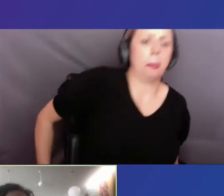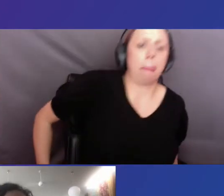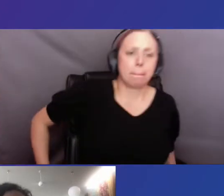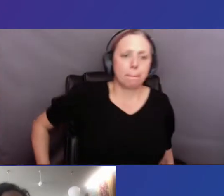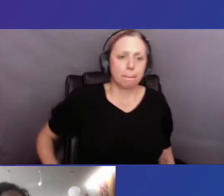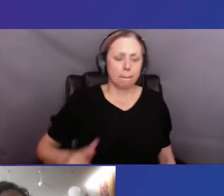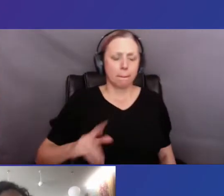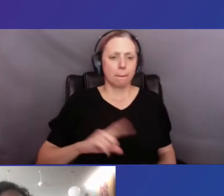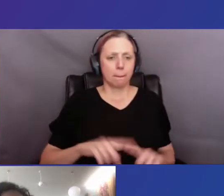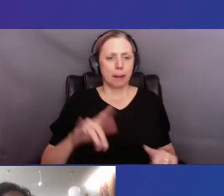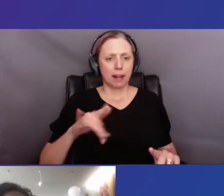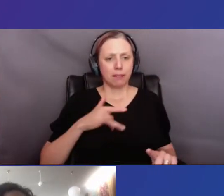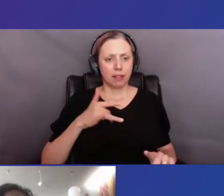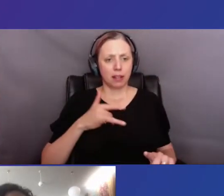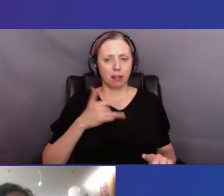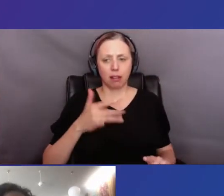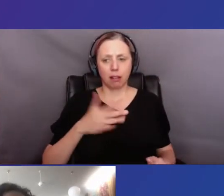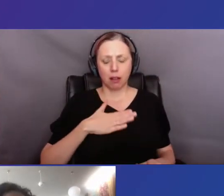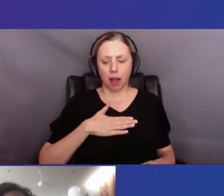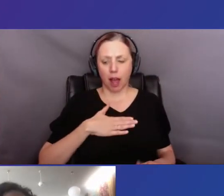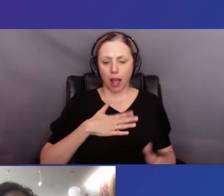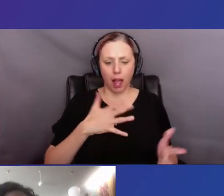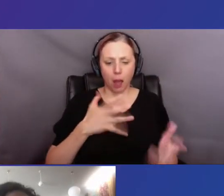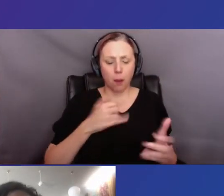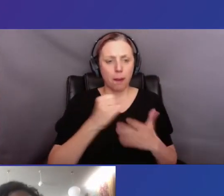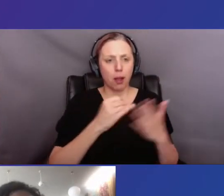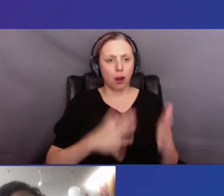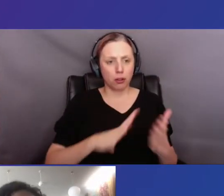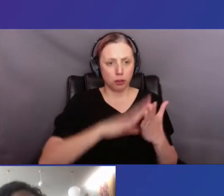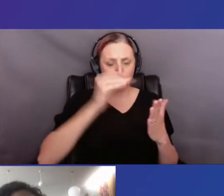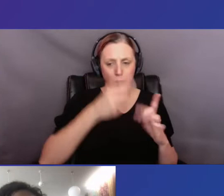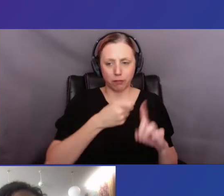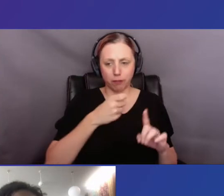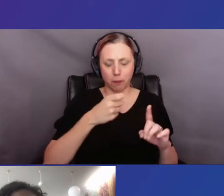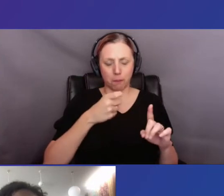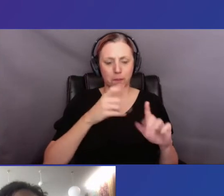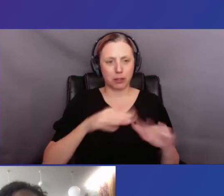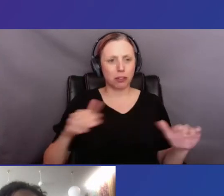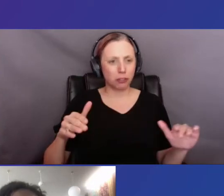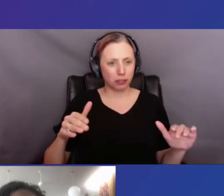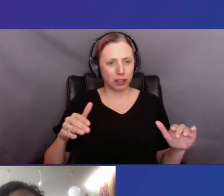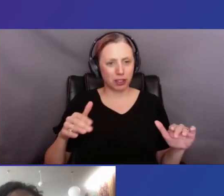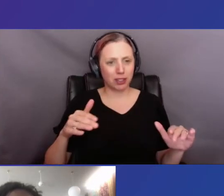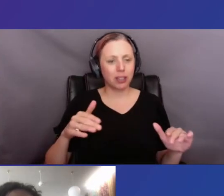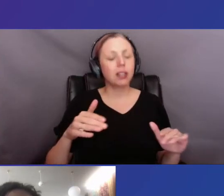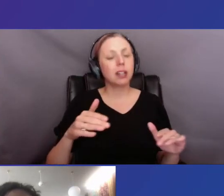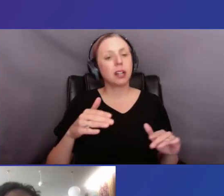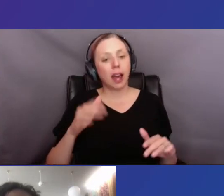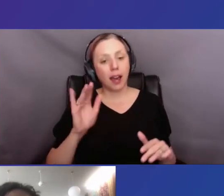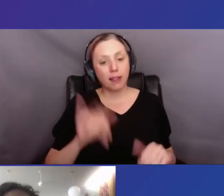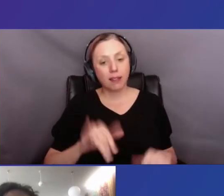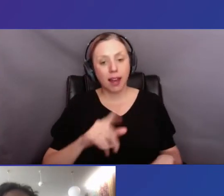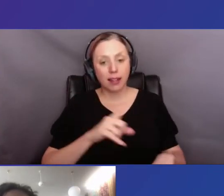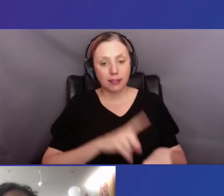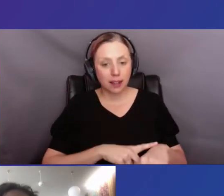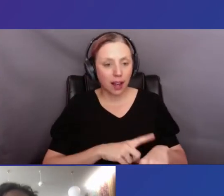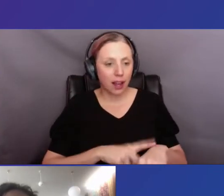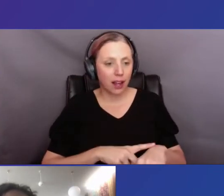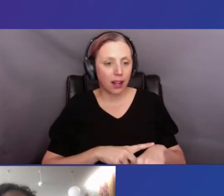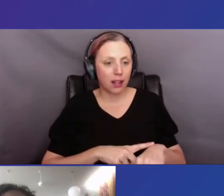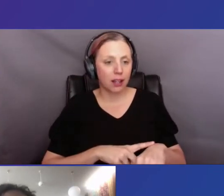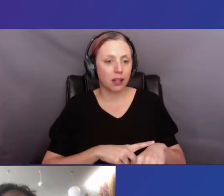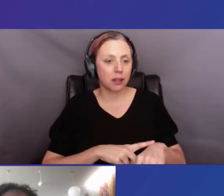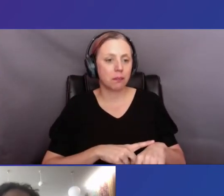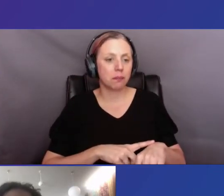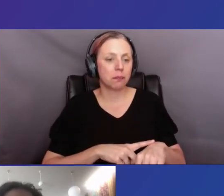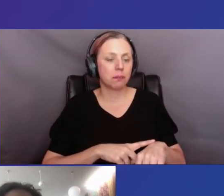art to be learning from my children. At the time, none of the other members of my company had kids. Now some of them